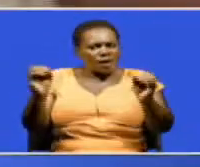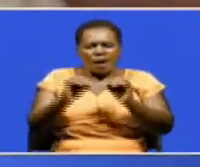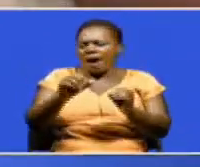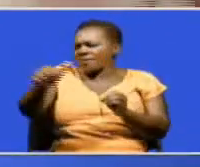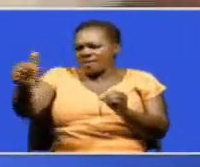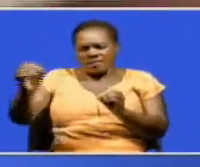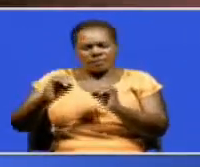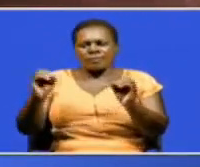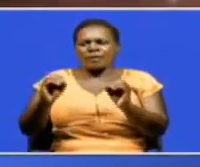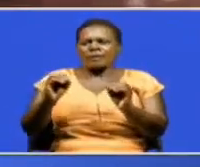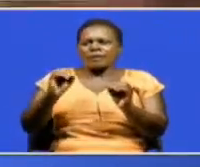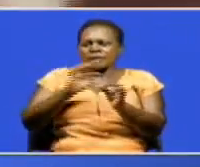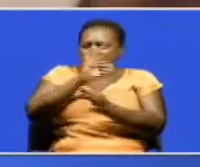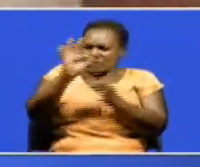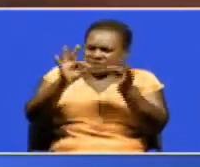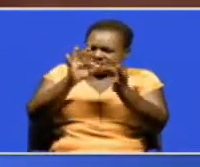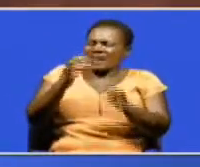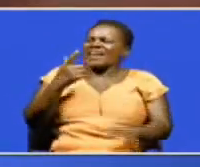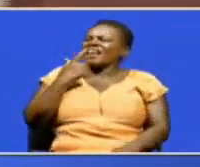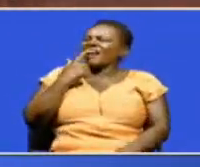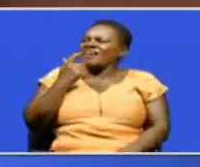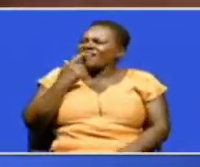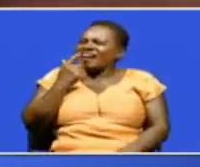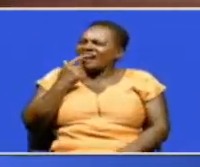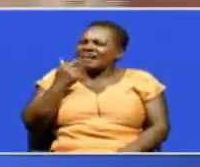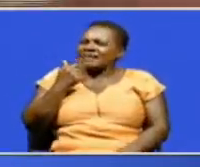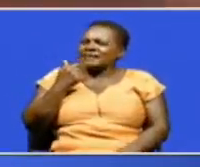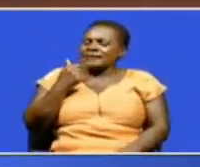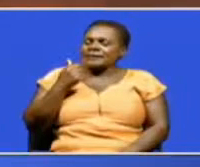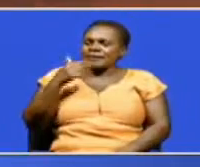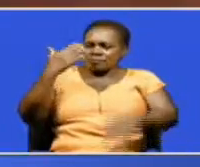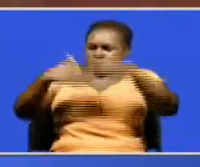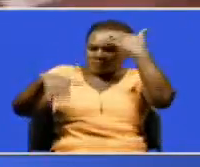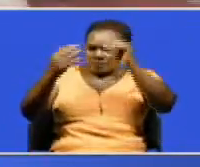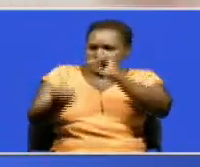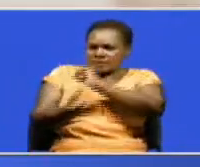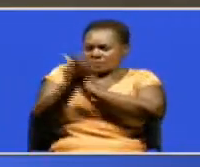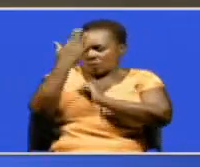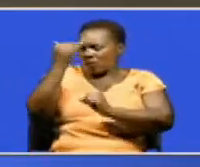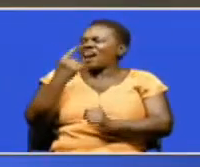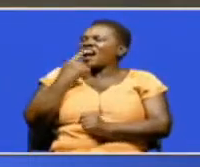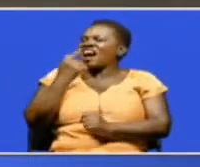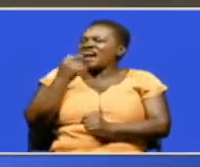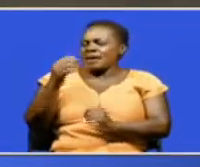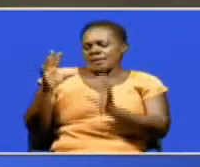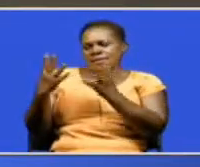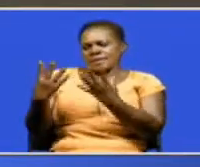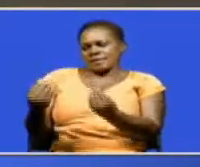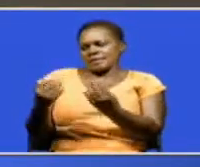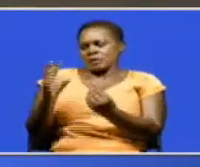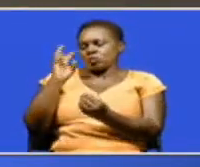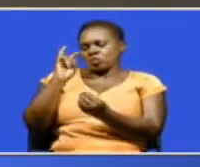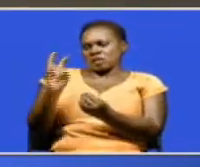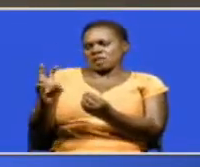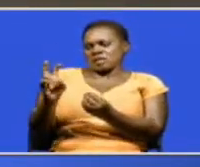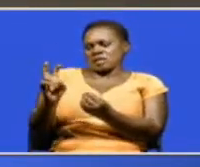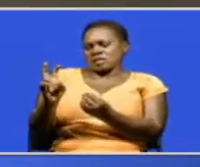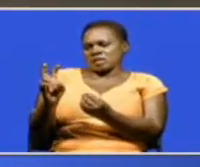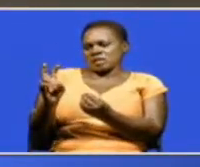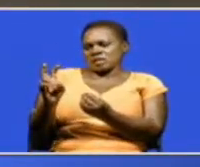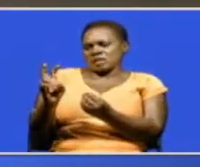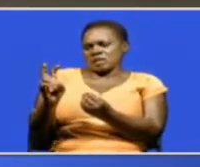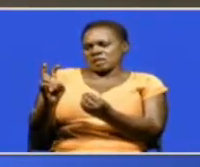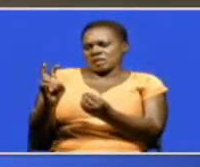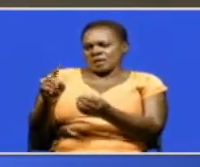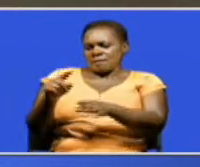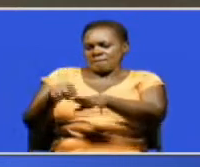research. They have to be white. And Professor Kabaru explains why. You can easily mark individuals using a felt